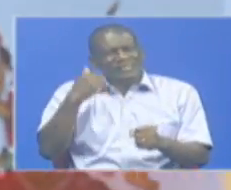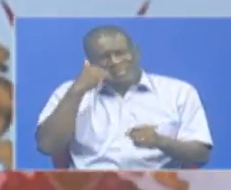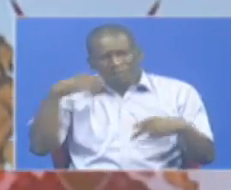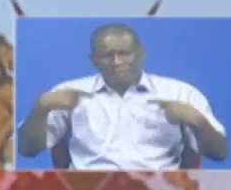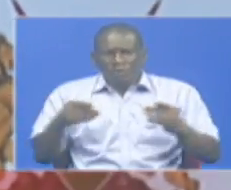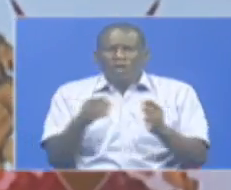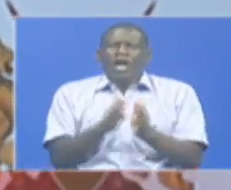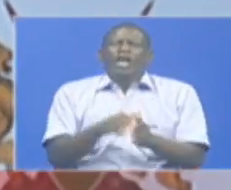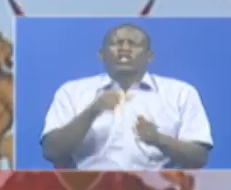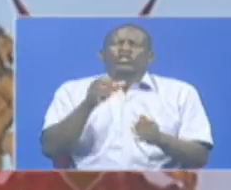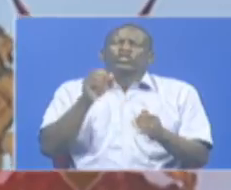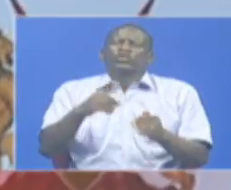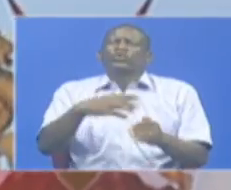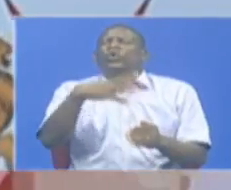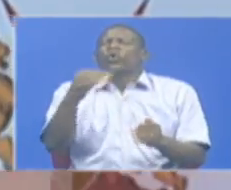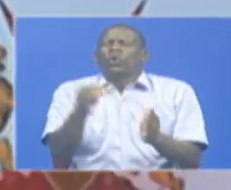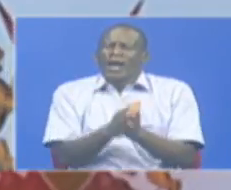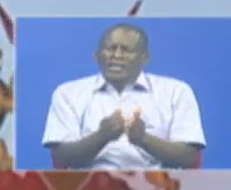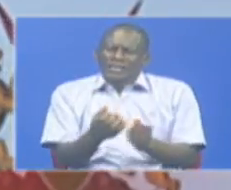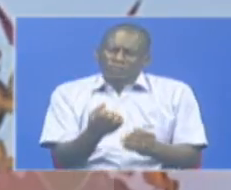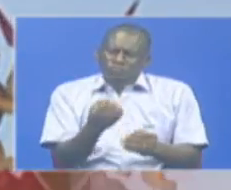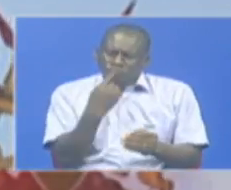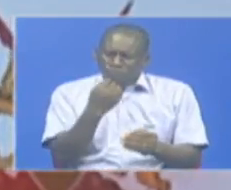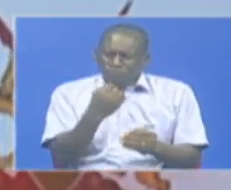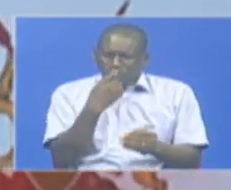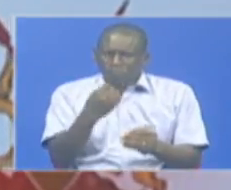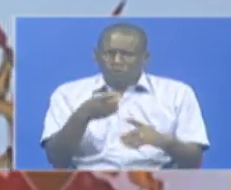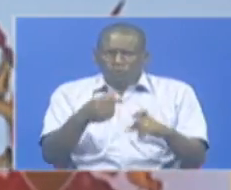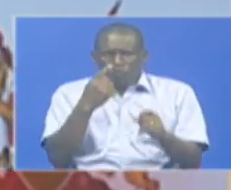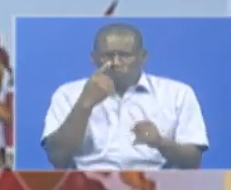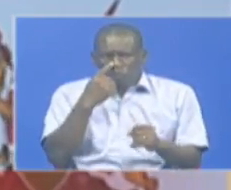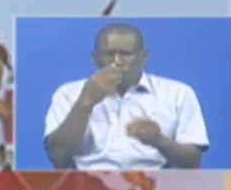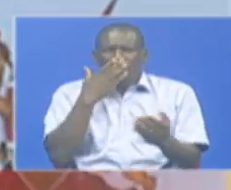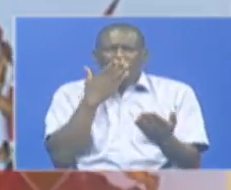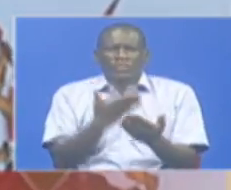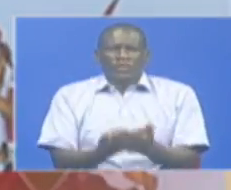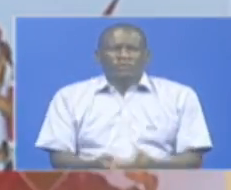they should probably go and nurse their illness from home. Thank you.